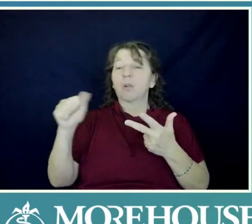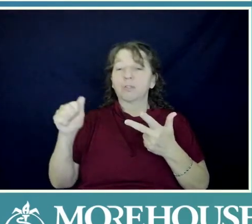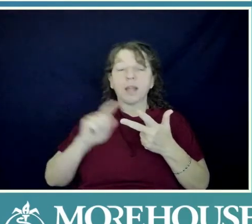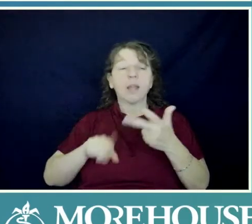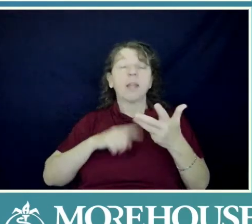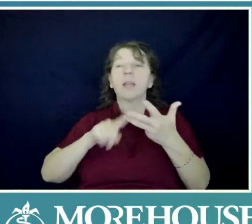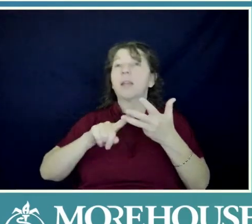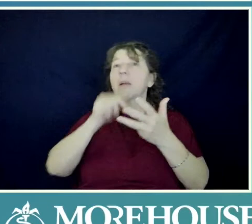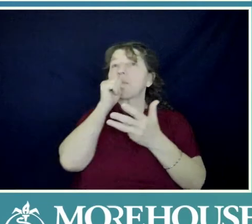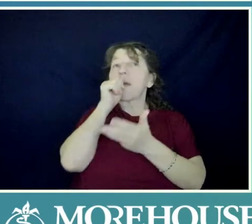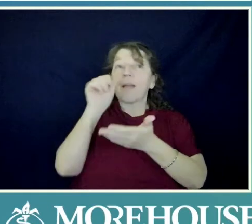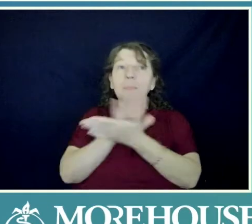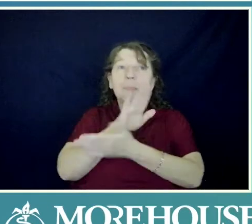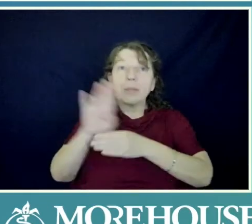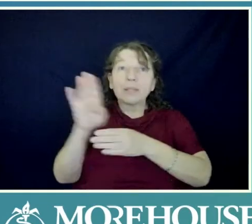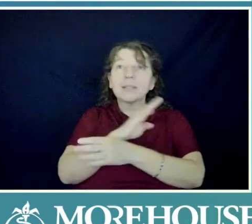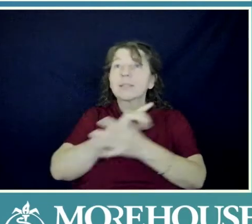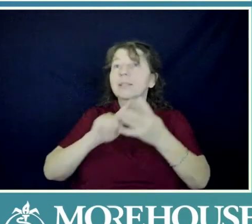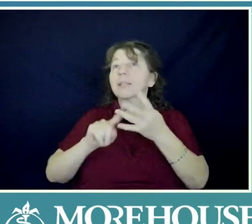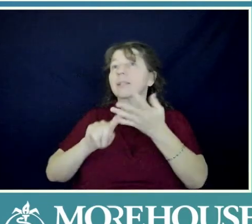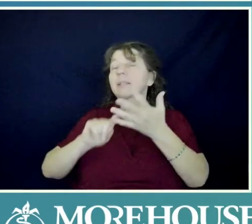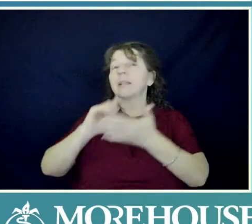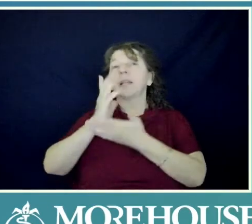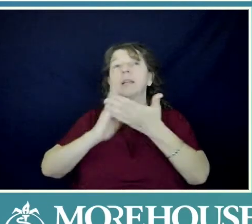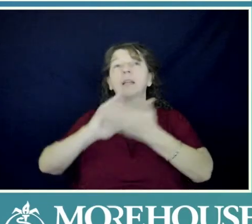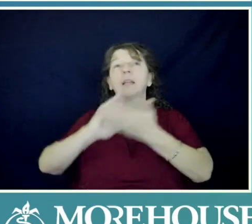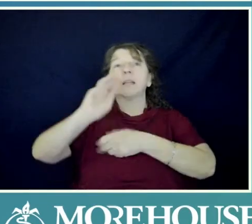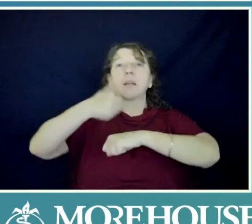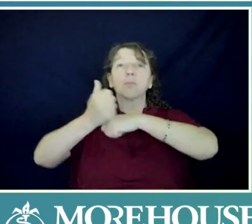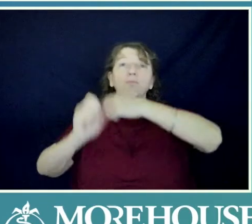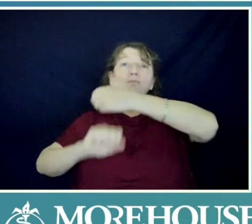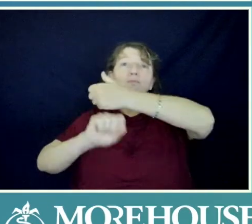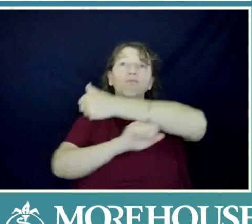industry, foundations, and philanthropy.